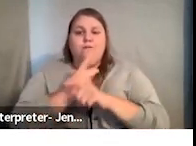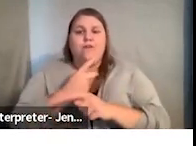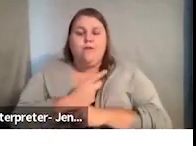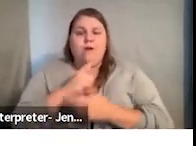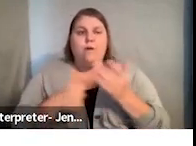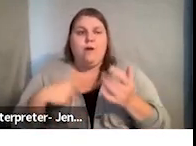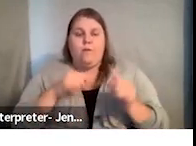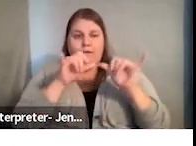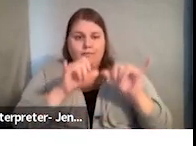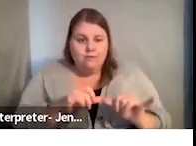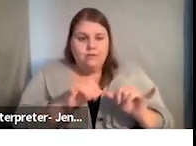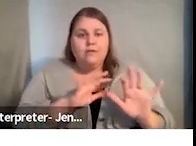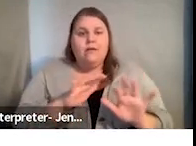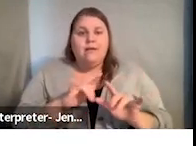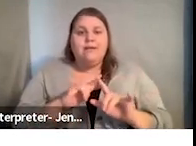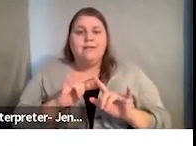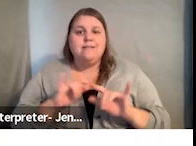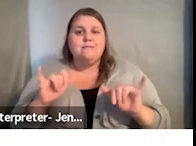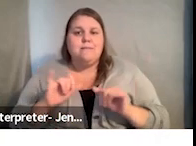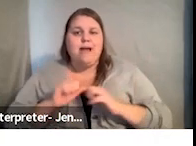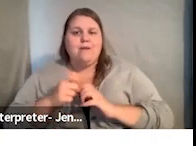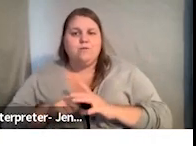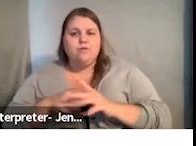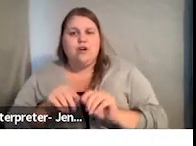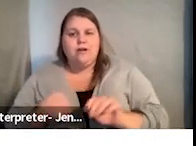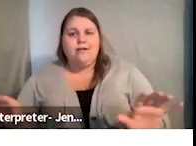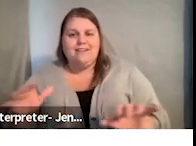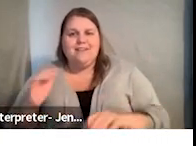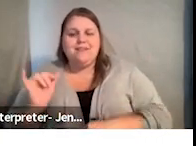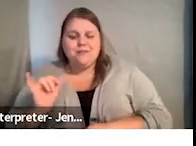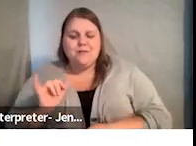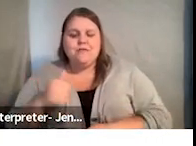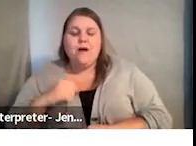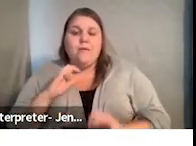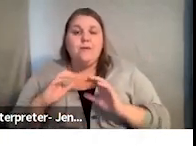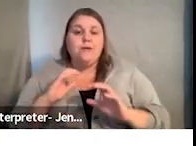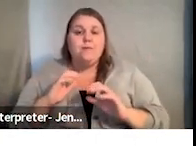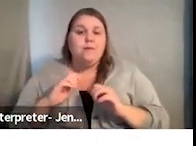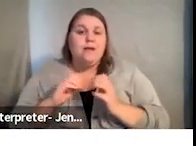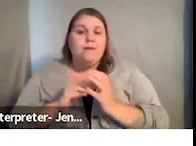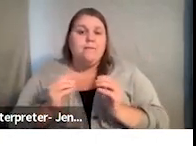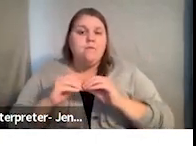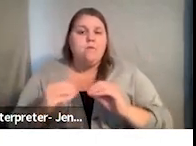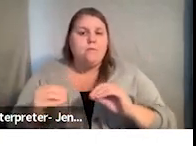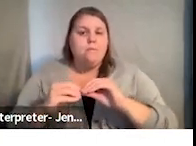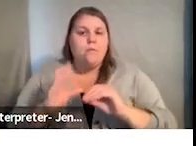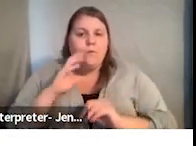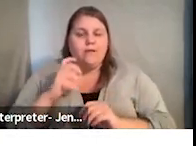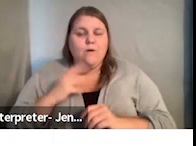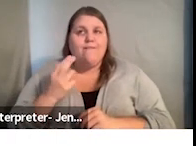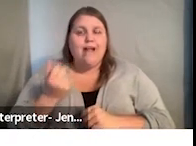at, and also to develop the way that we're going to roll it out. So I'll be communicating more and more, and hopefully I'll be able to come back on and tell